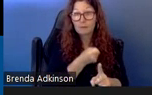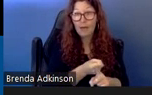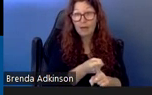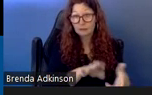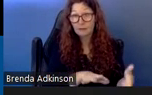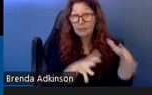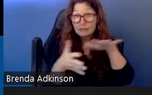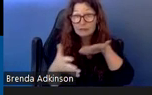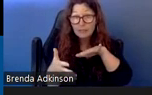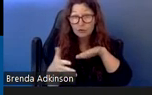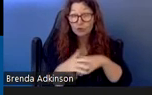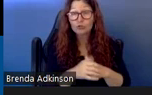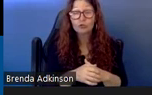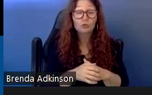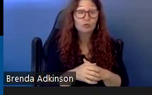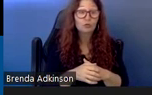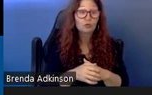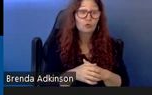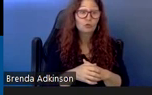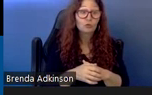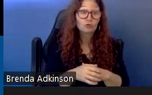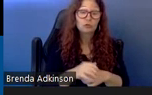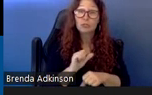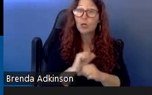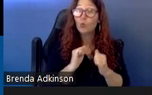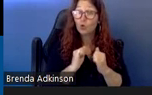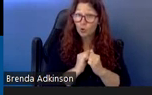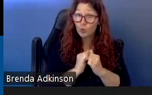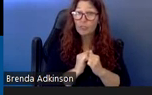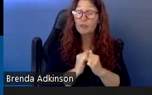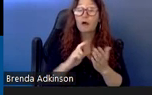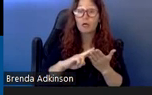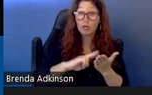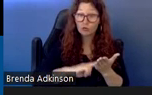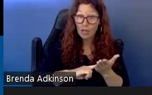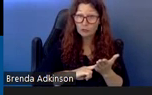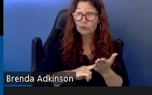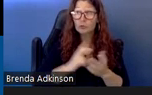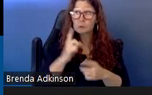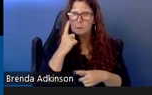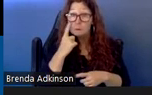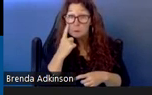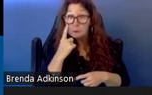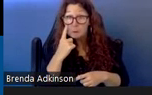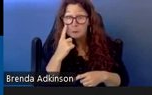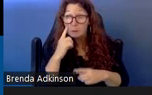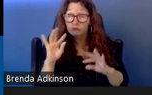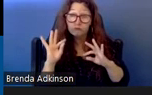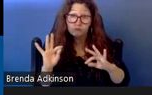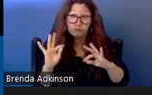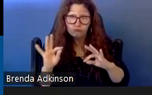disaster, and work with our lodging contractor to see if that's a viable